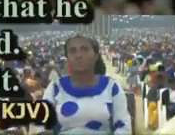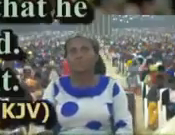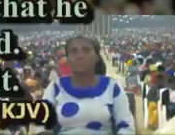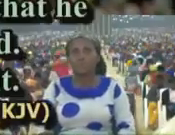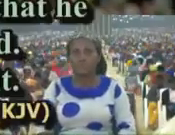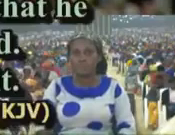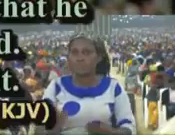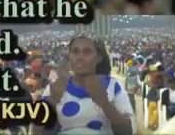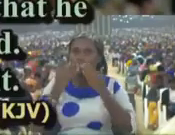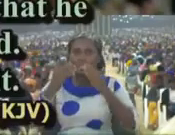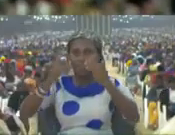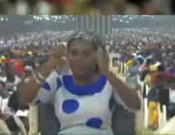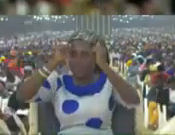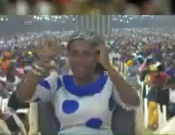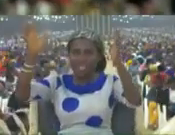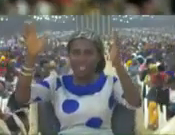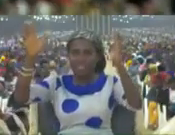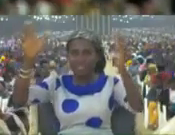Thank you, Father.